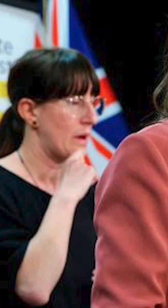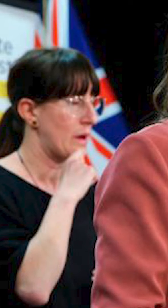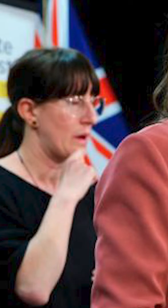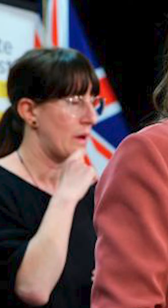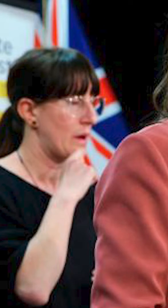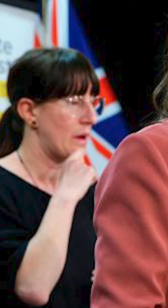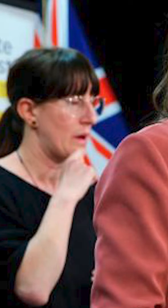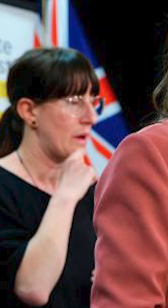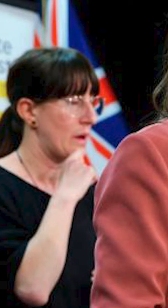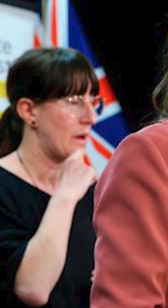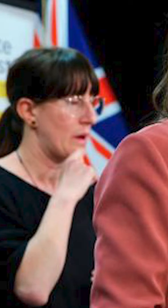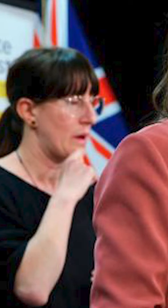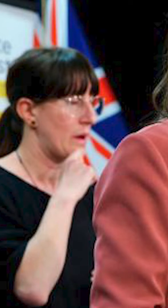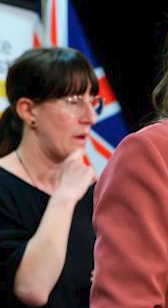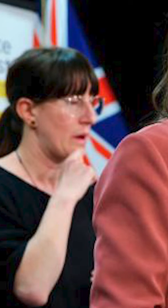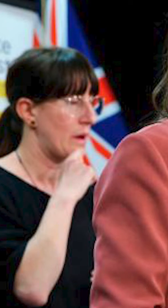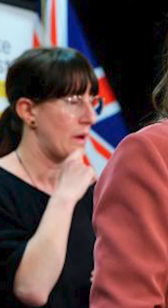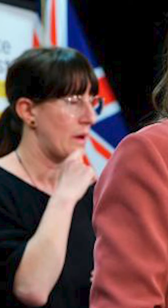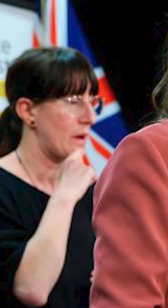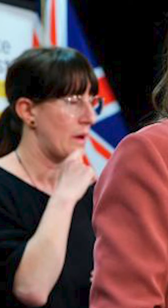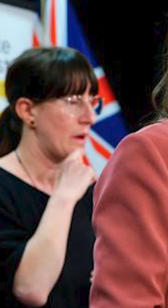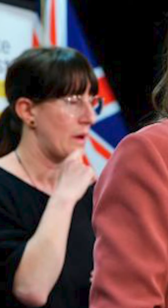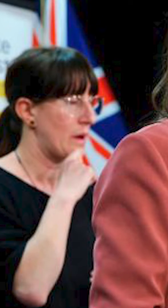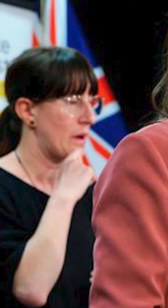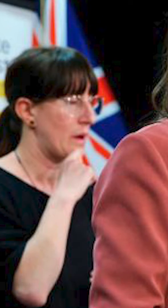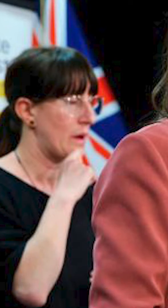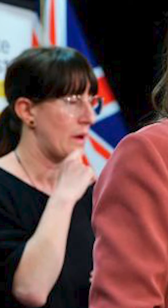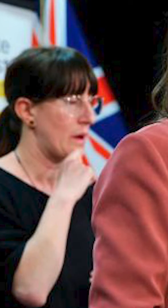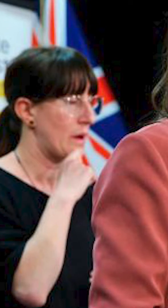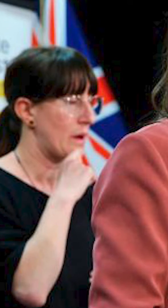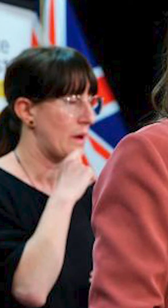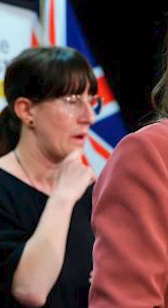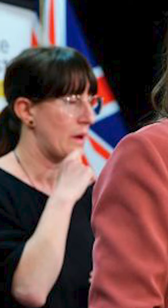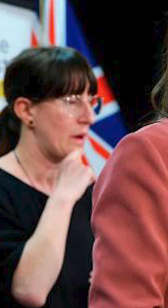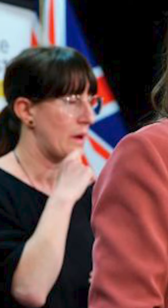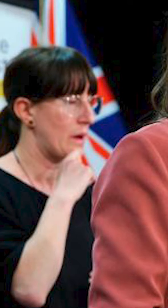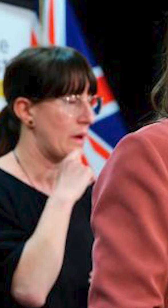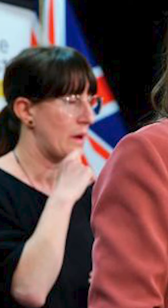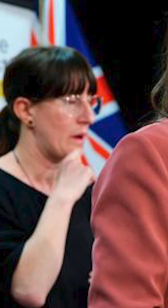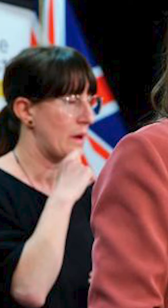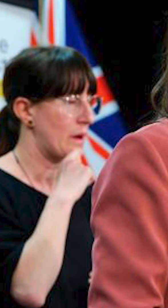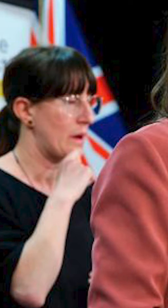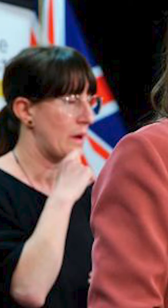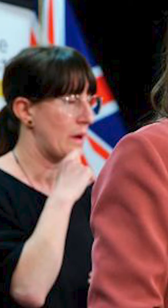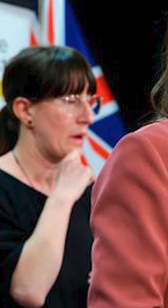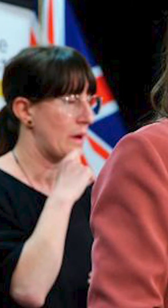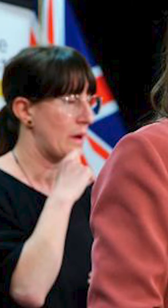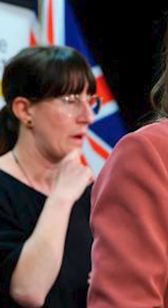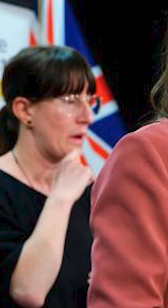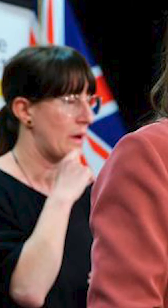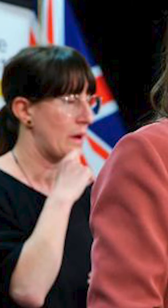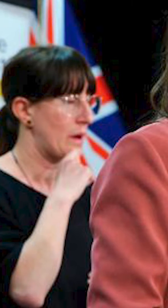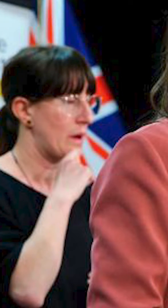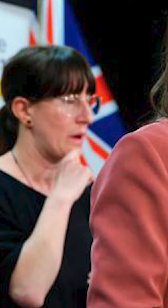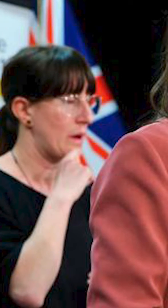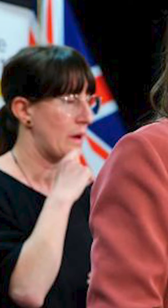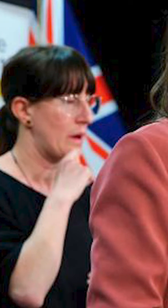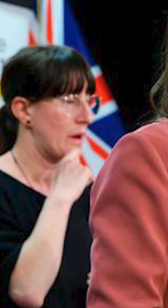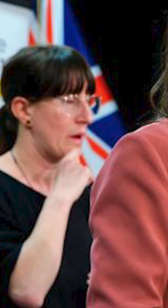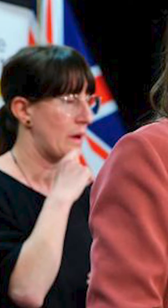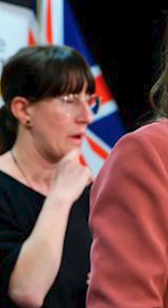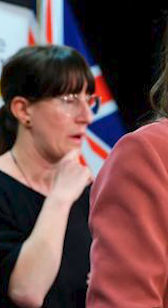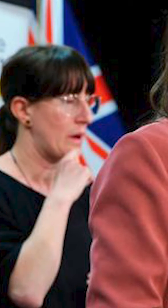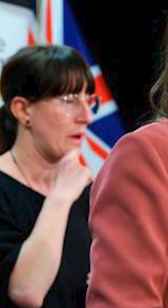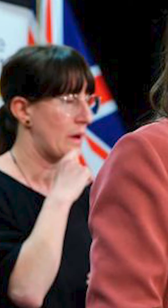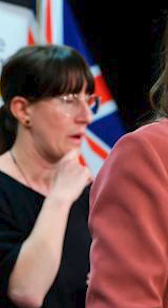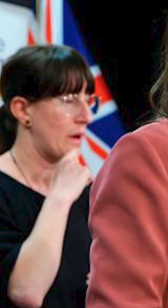to be under a level 4 lockdown for a week. We are one of the last countries in the world to have the Delta variant in